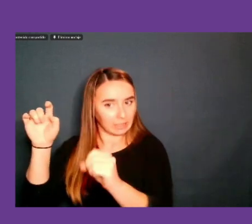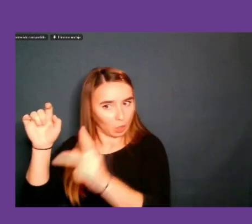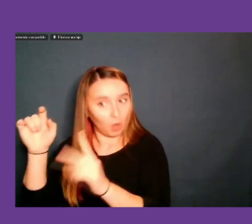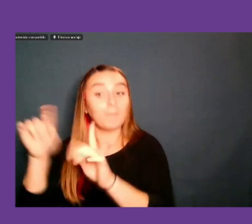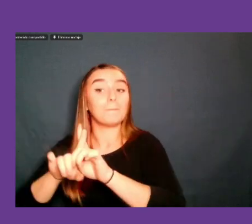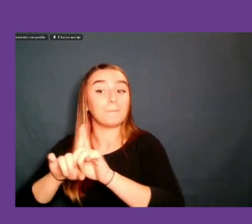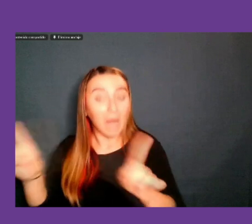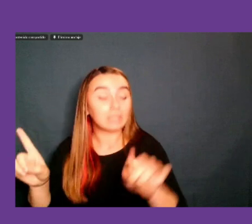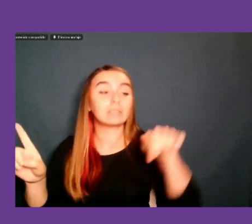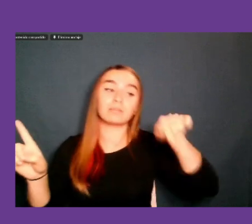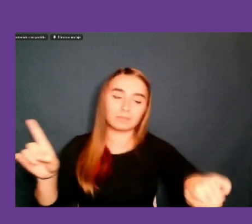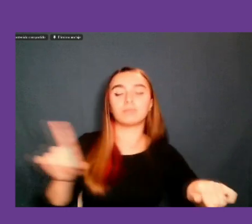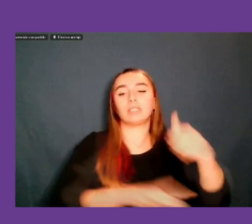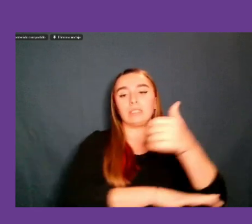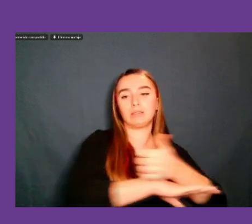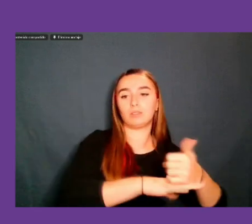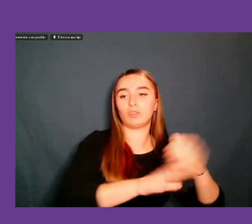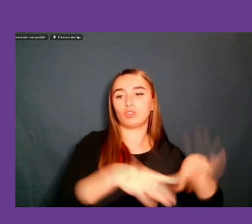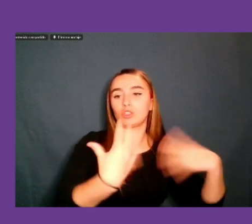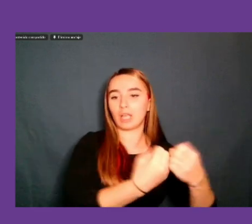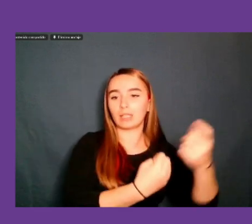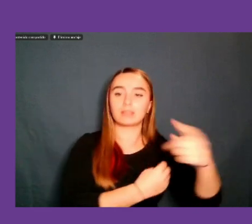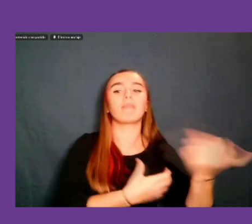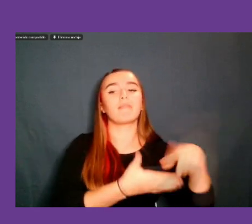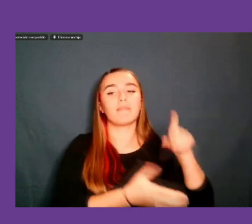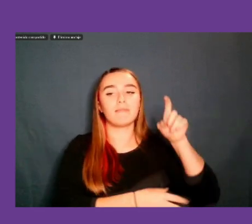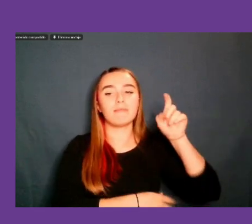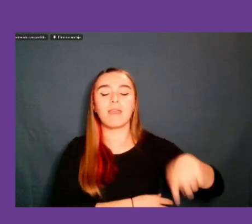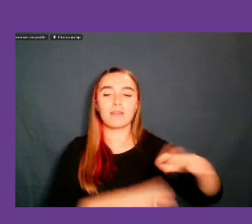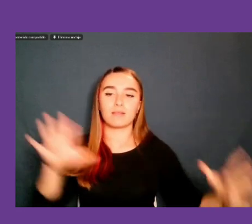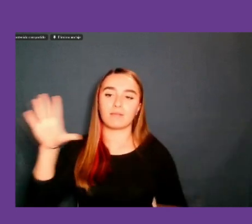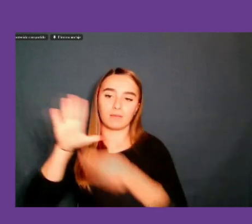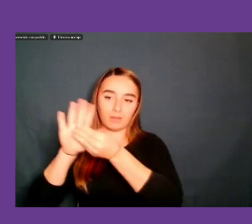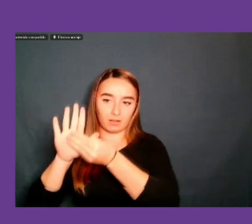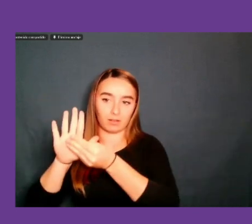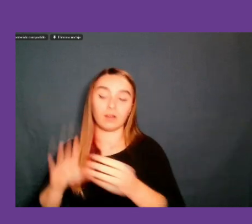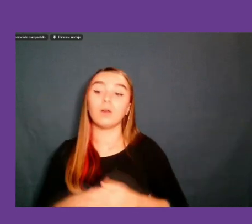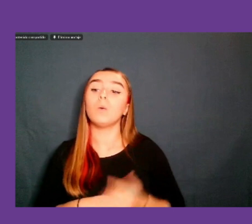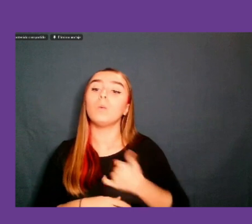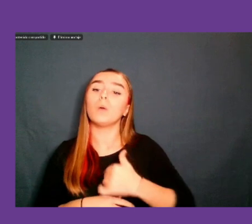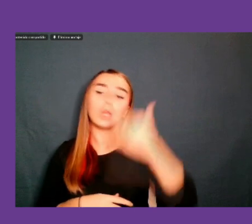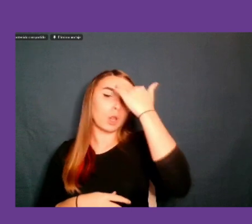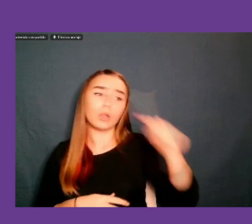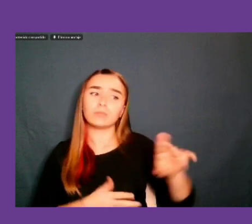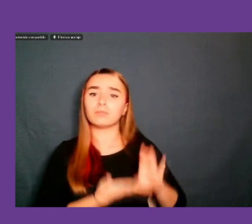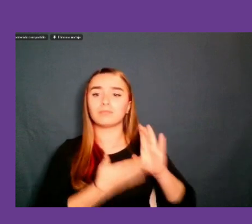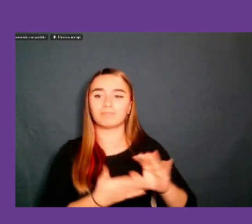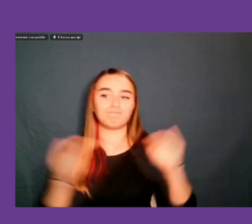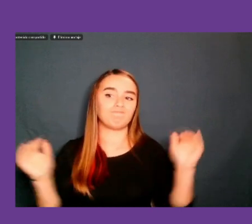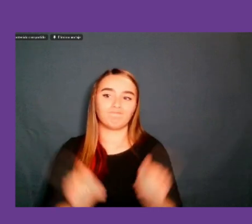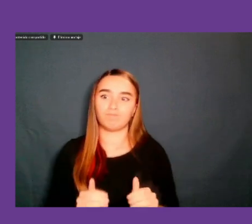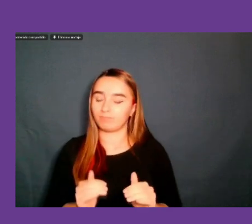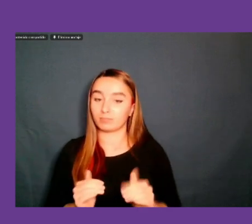society. We know that consumers and civil society groups are under-resourced and they